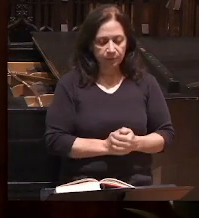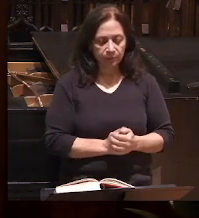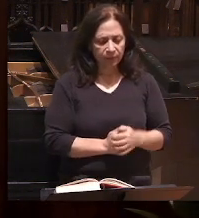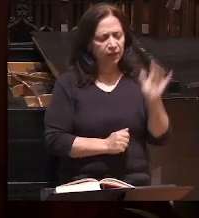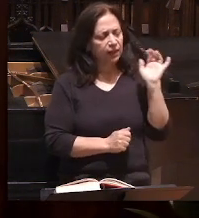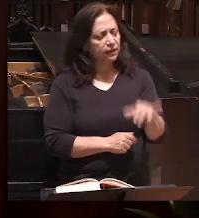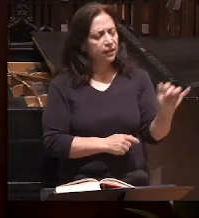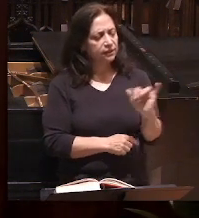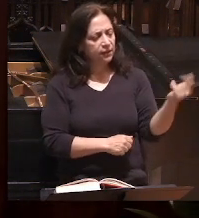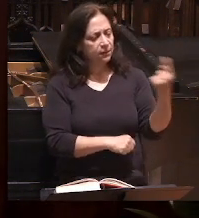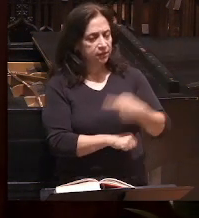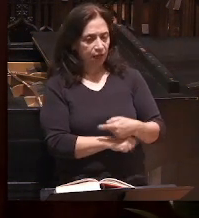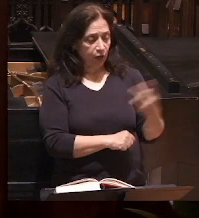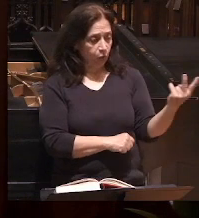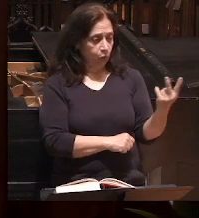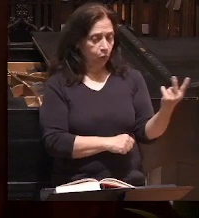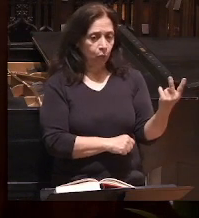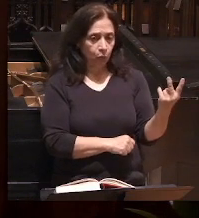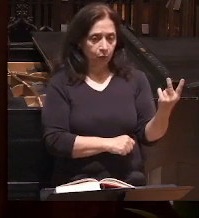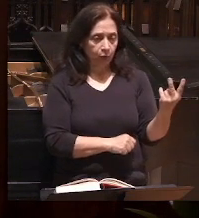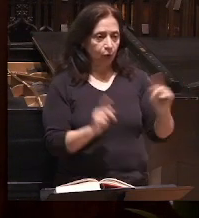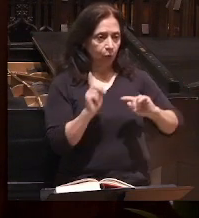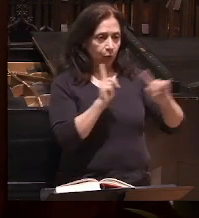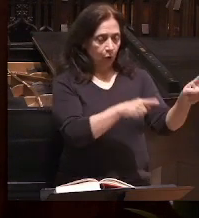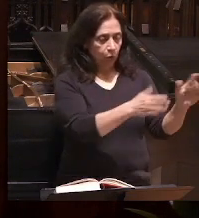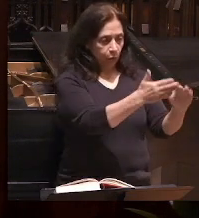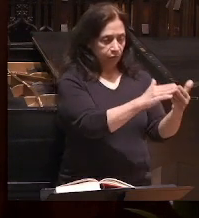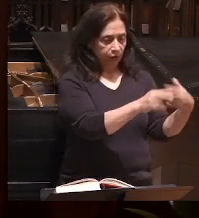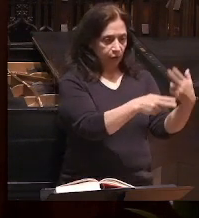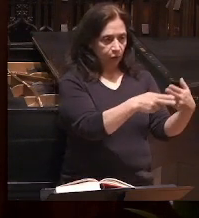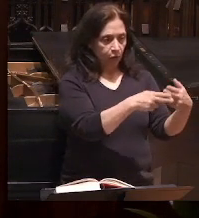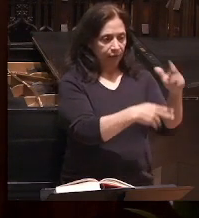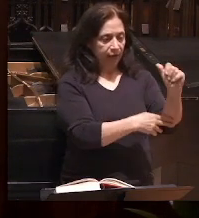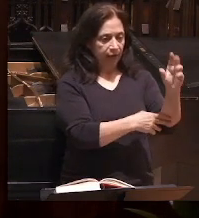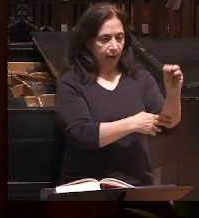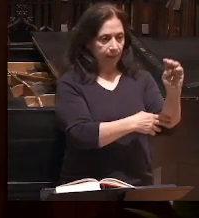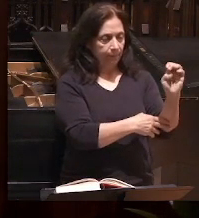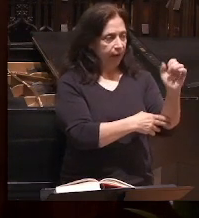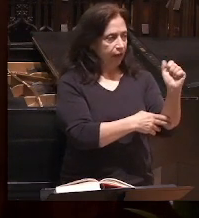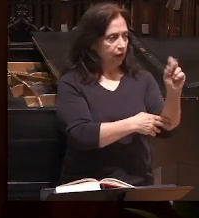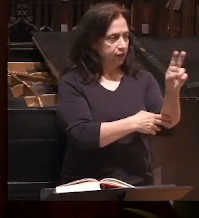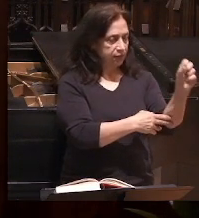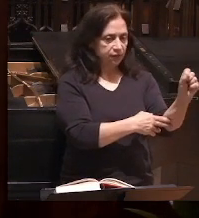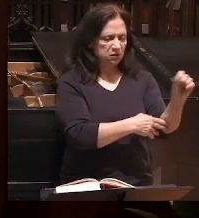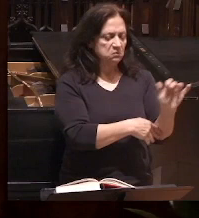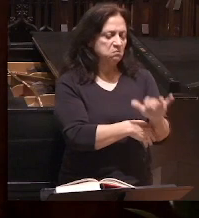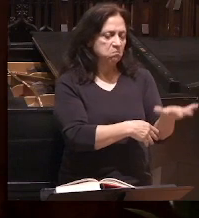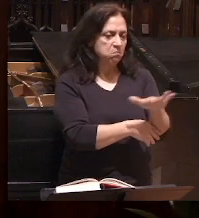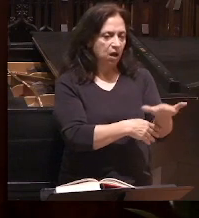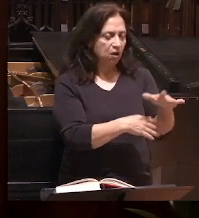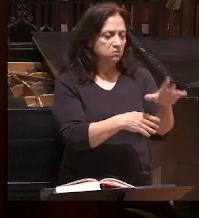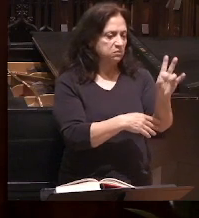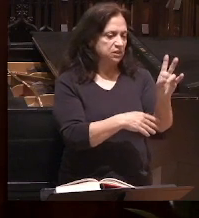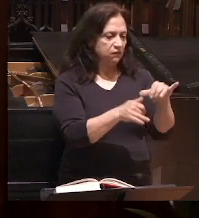same day, two of them were going to a village called Emmaus, about 7 miles from